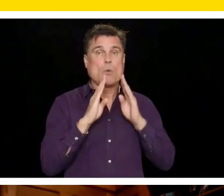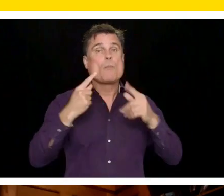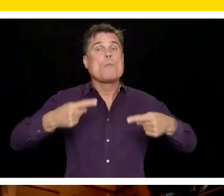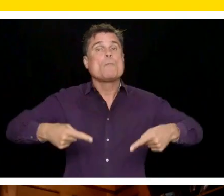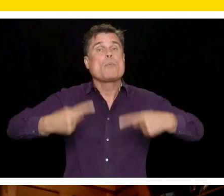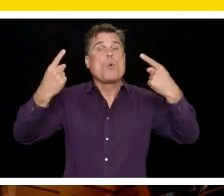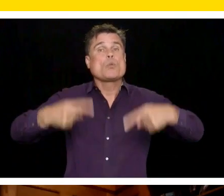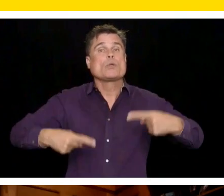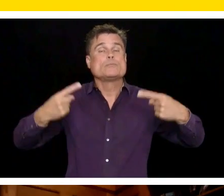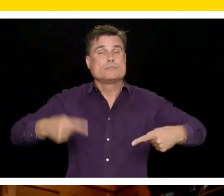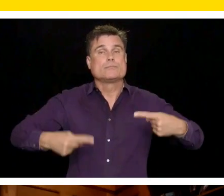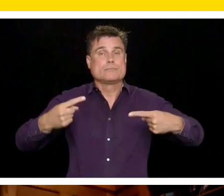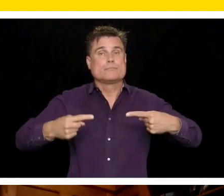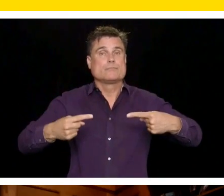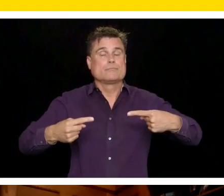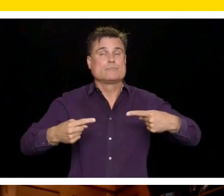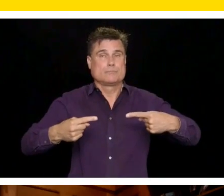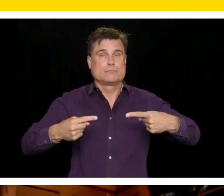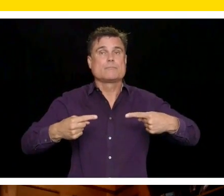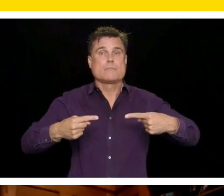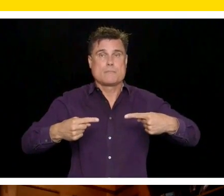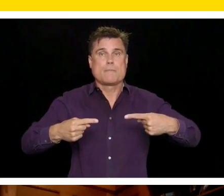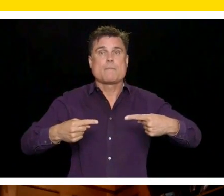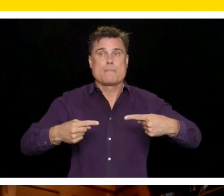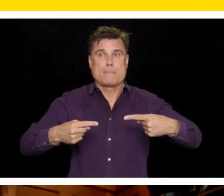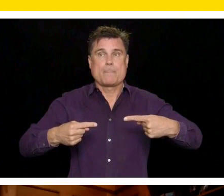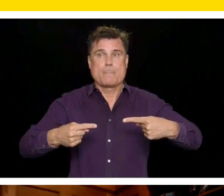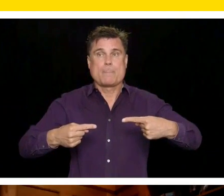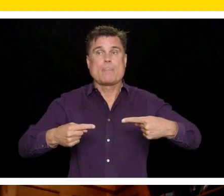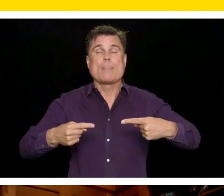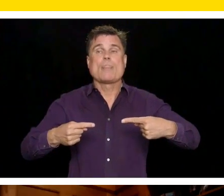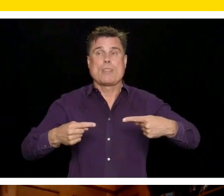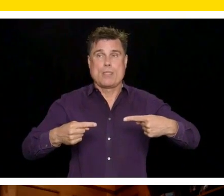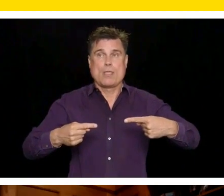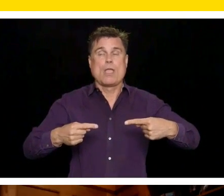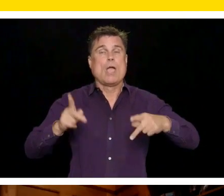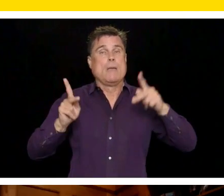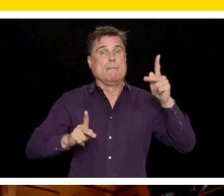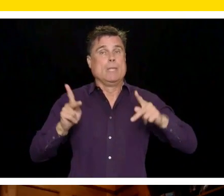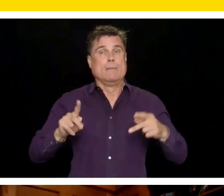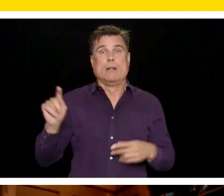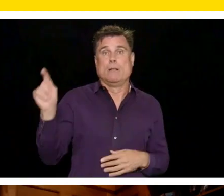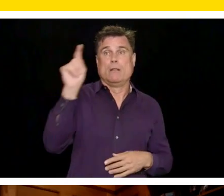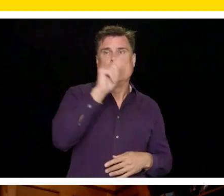business community. So looking for a comment from the minister on that.